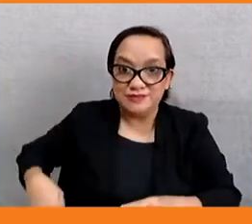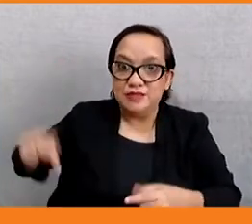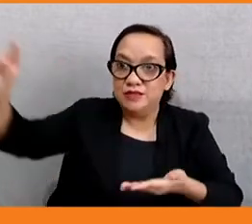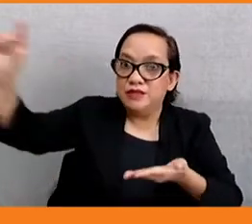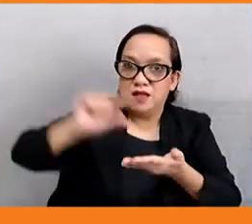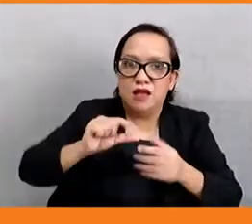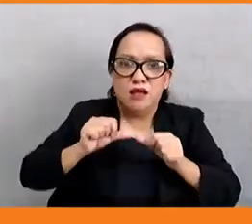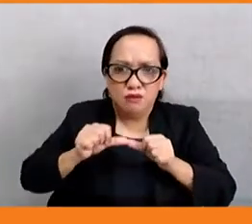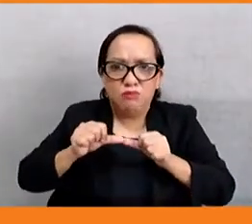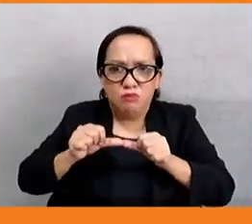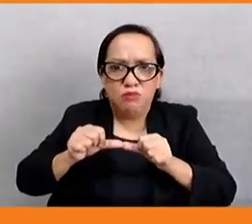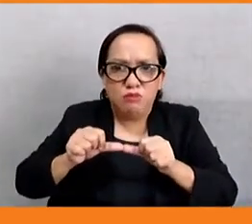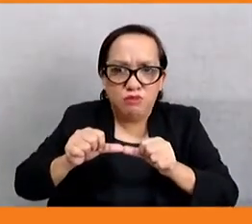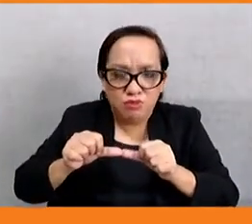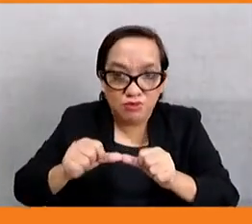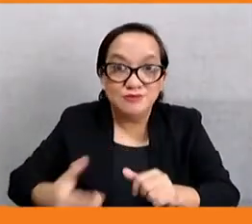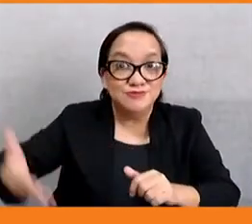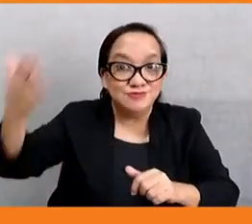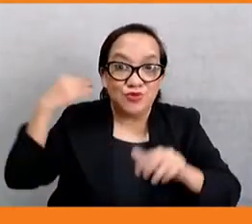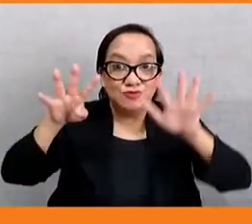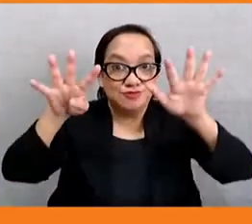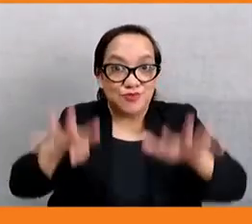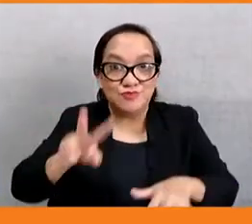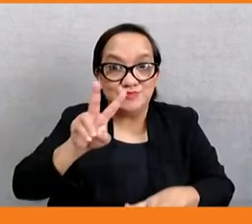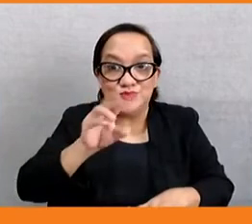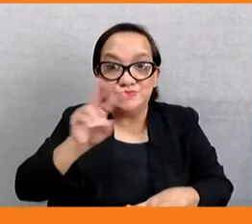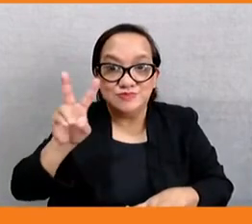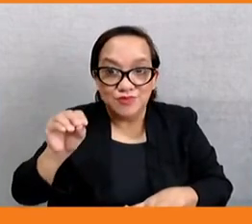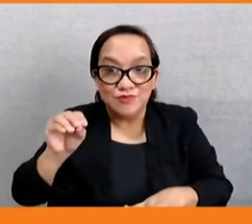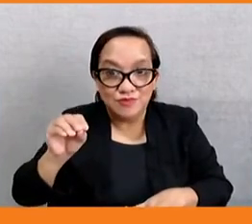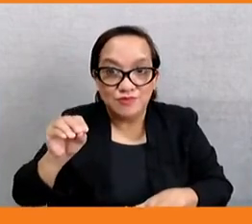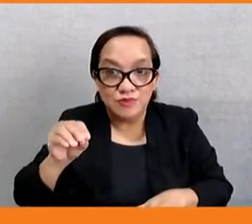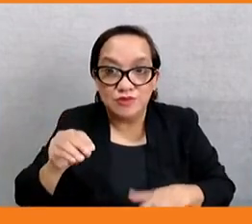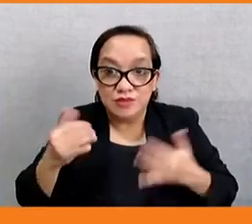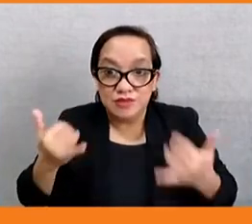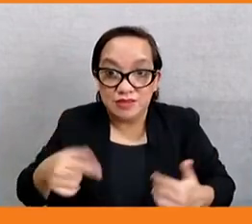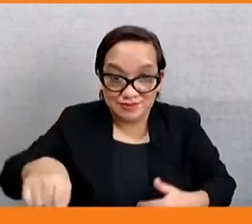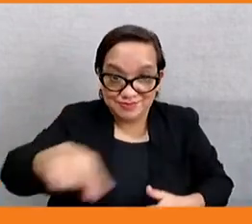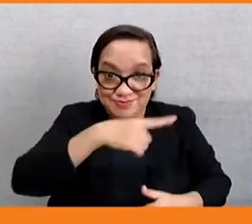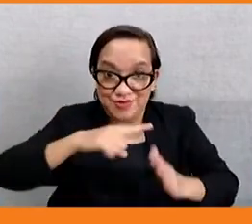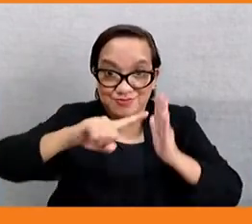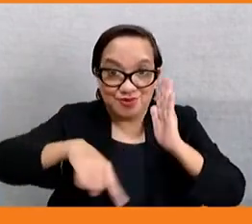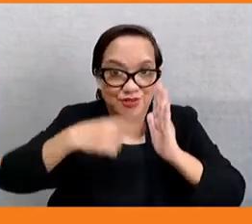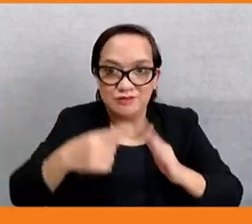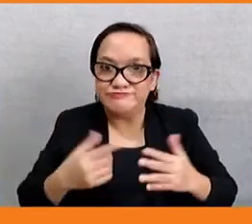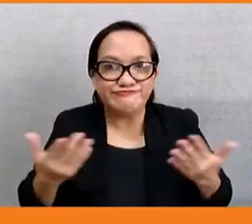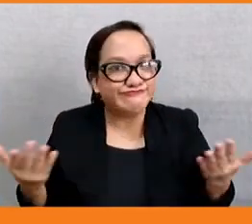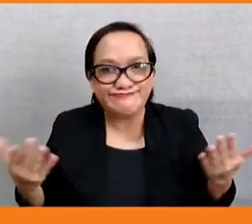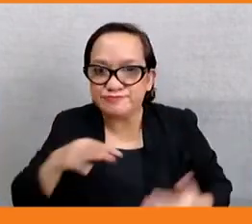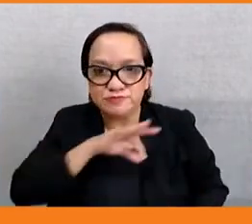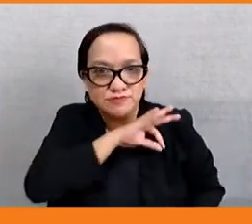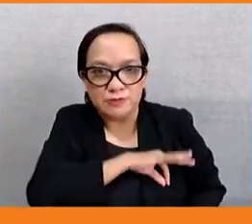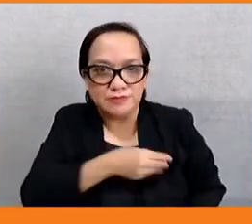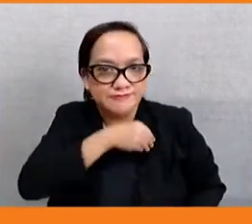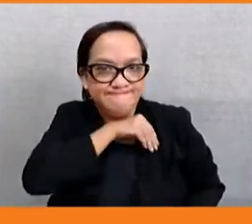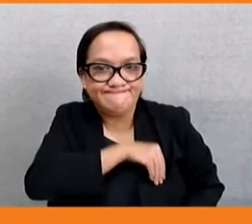many infrastructure projects which have not benefited the country. Some are now becoming illegitimate debt. Sri